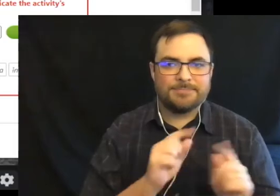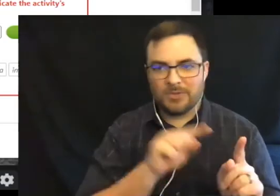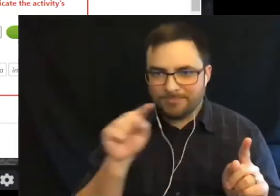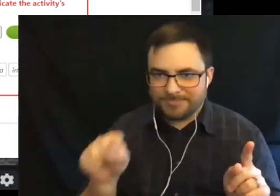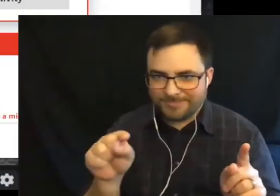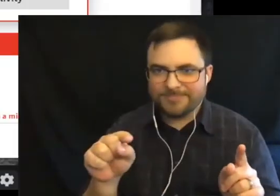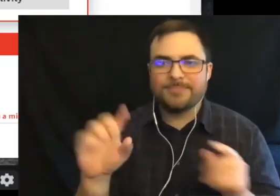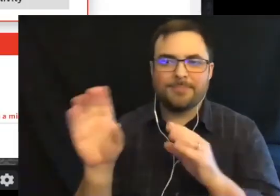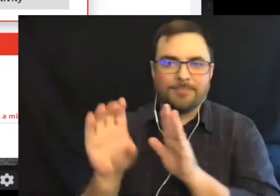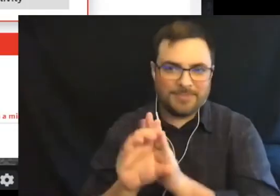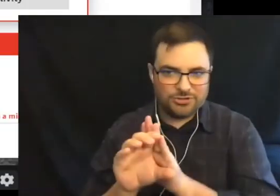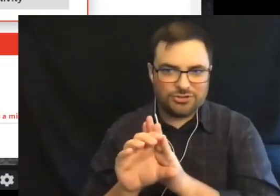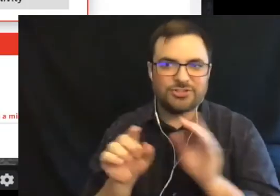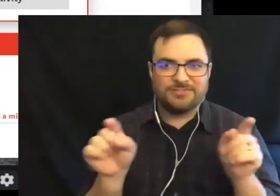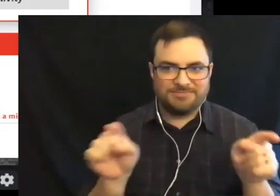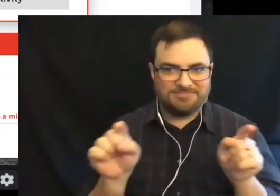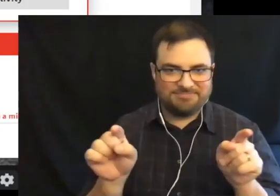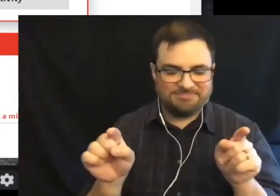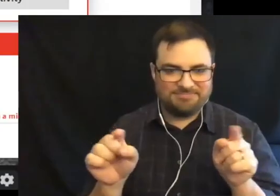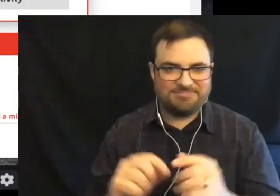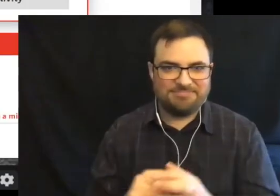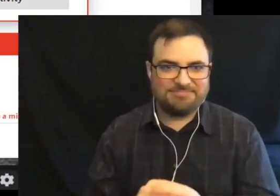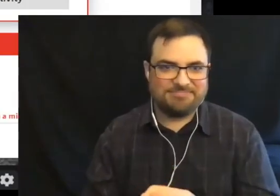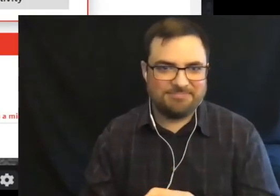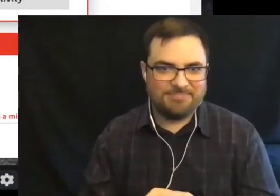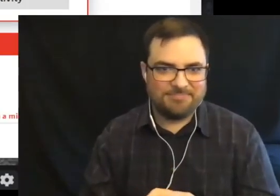my picture of jam.